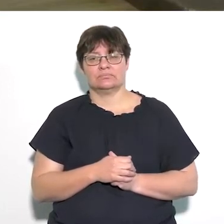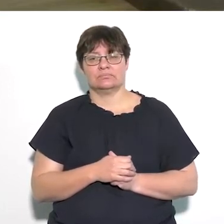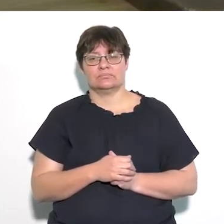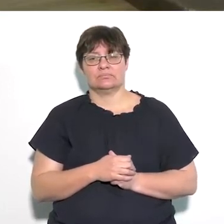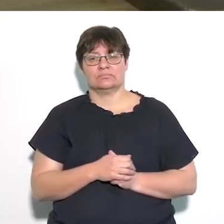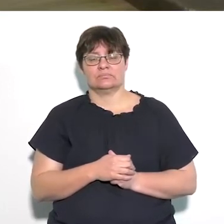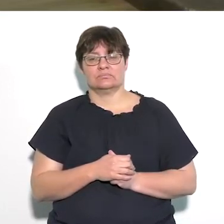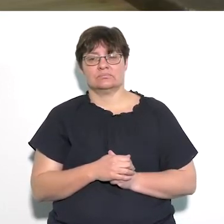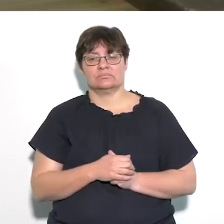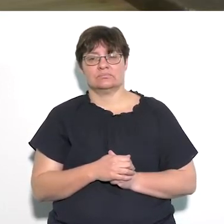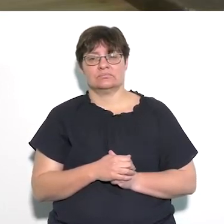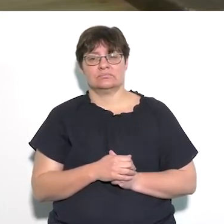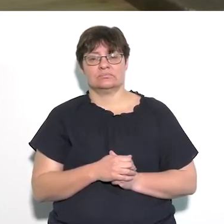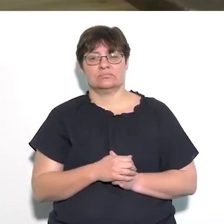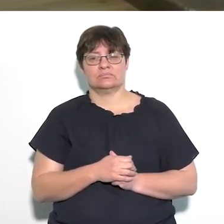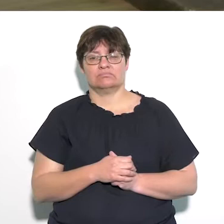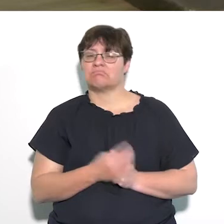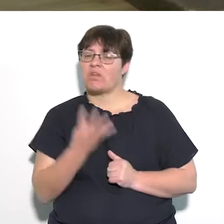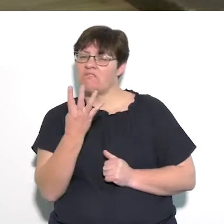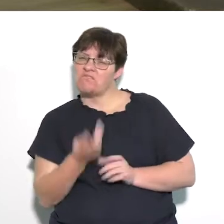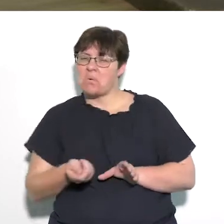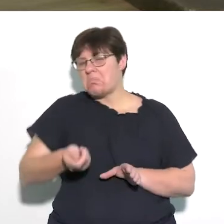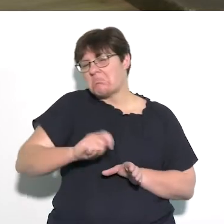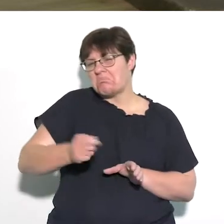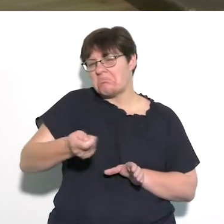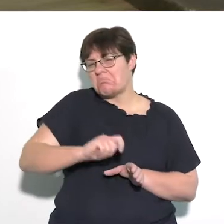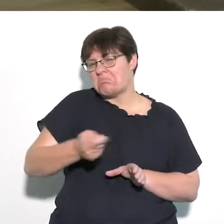One, two, three scoops should do it, maybe 4.